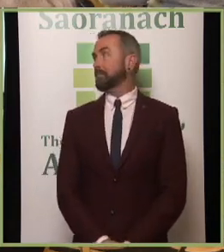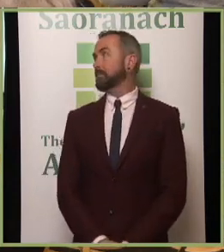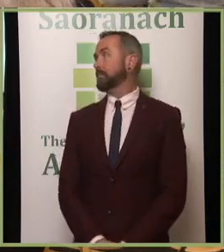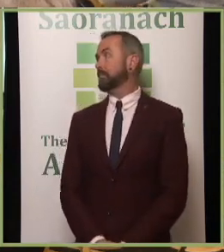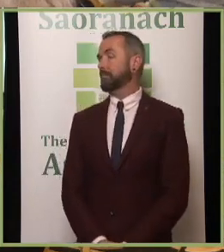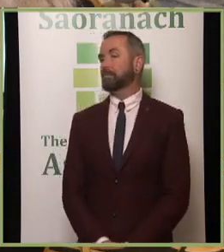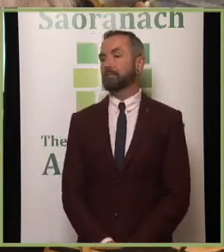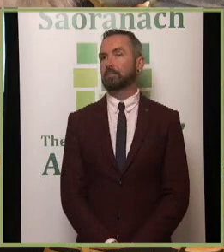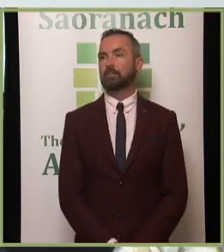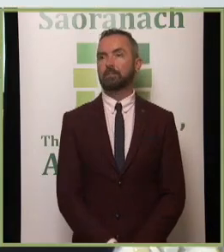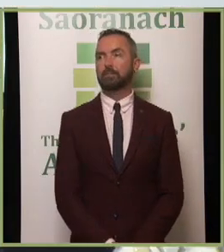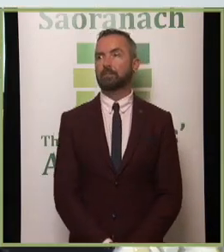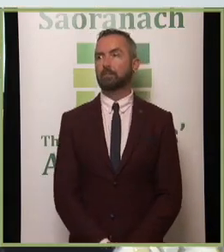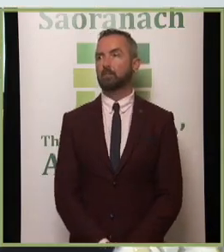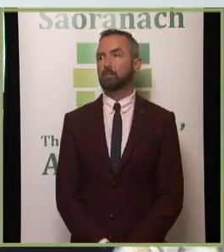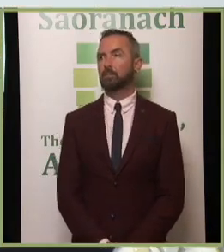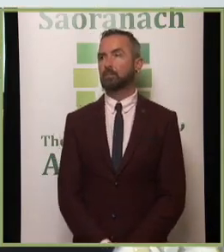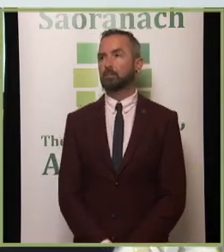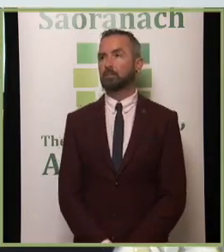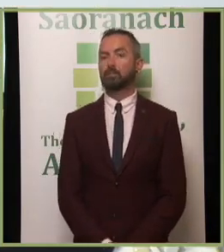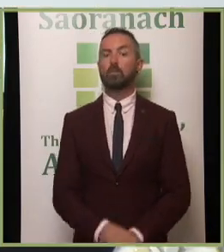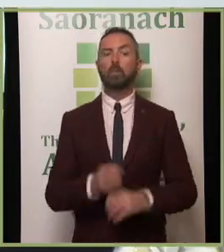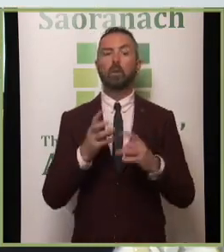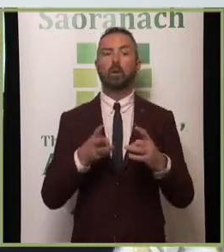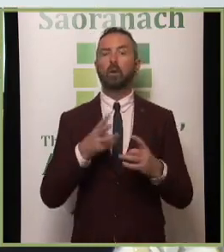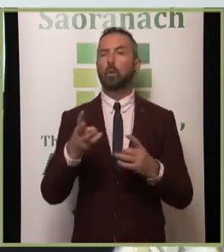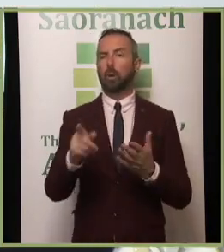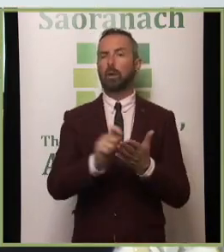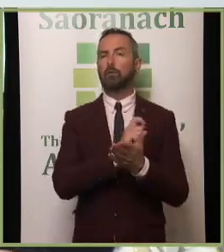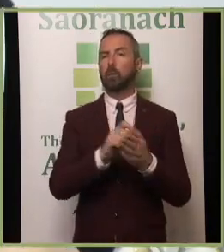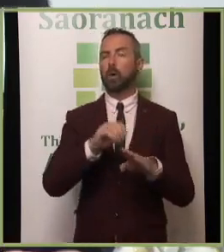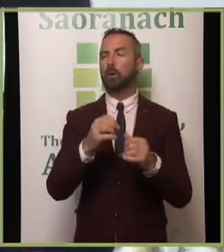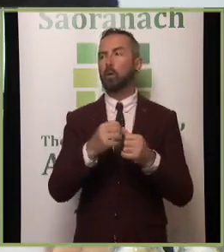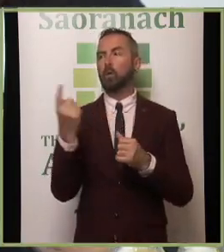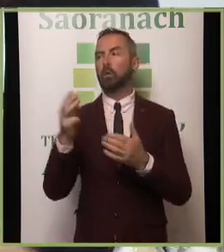Yes, hold on 1 second. No, I already said that. We're going to vote on that individually. Yeah.